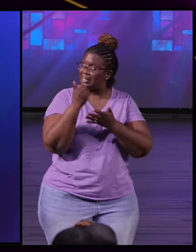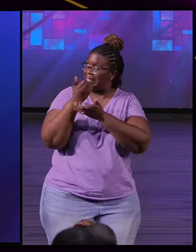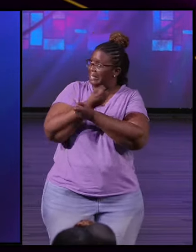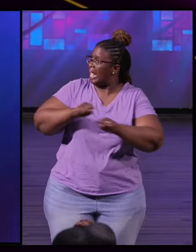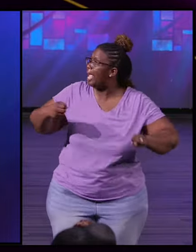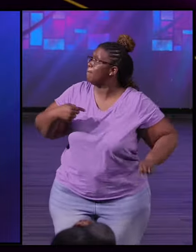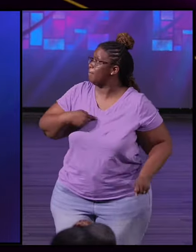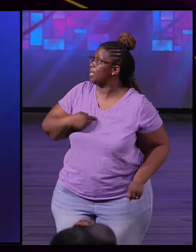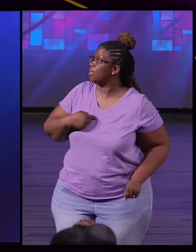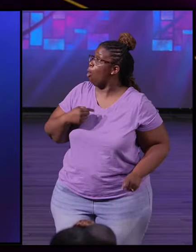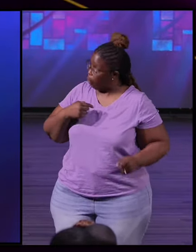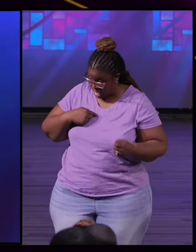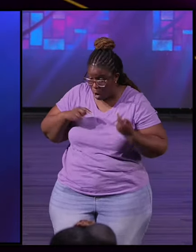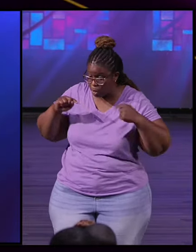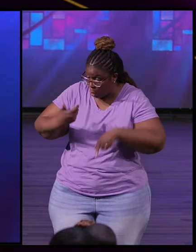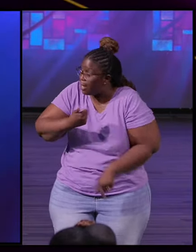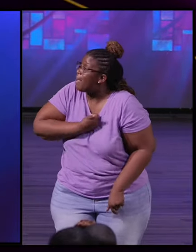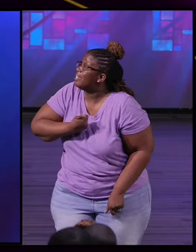me.